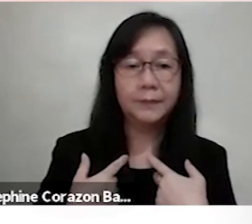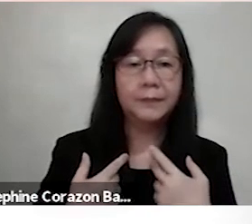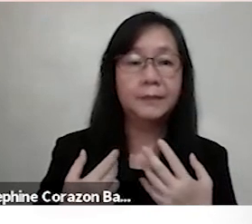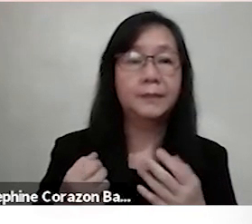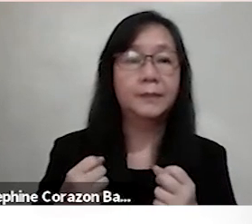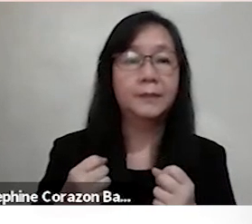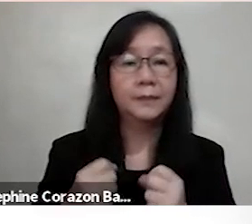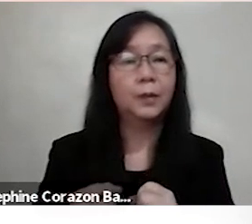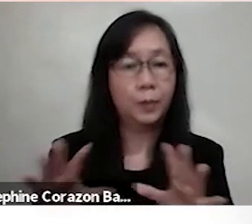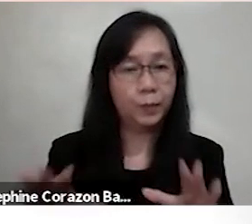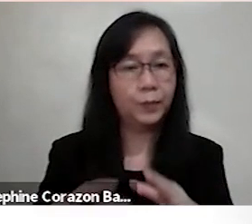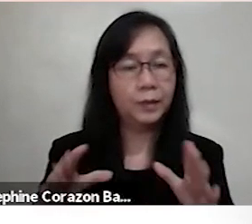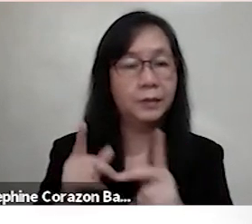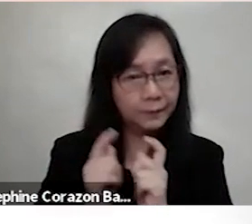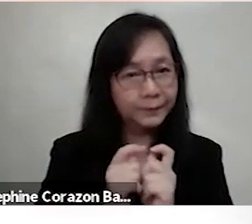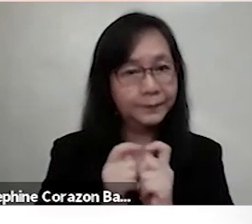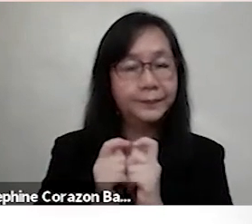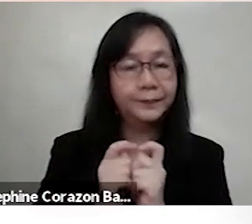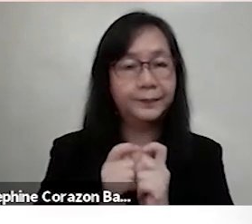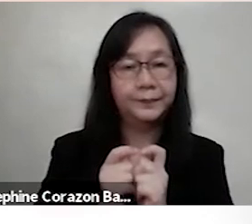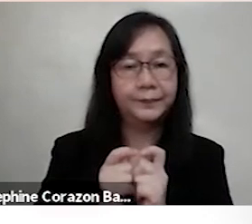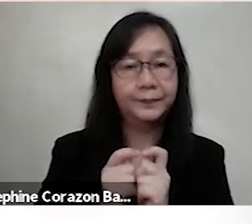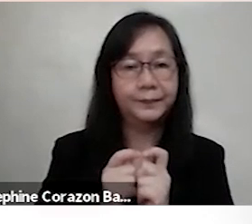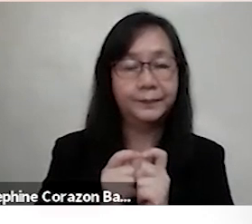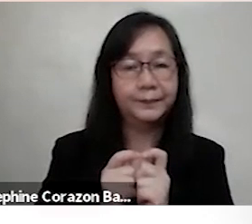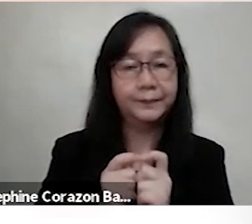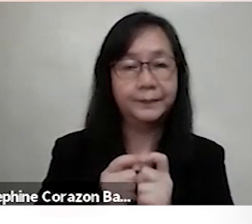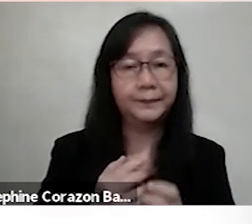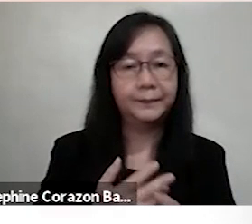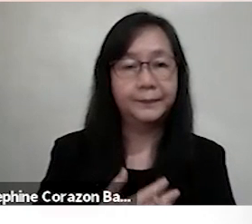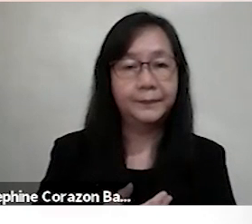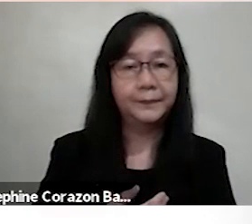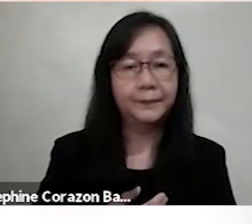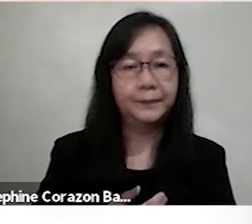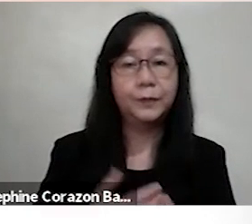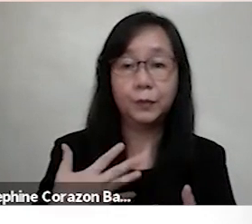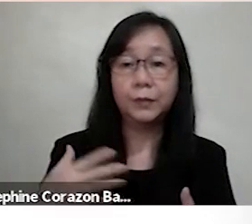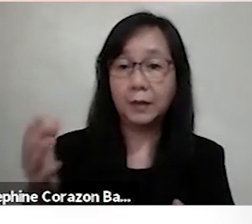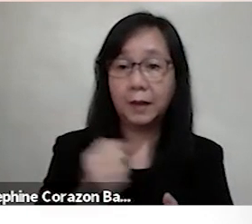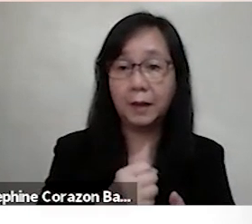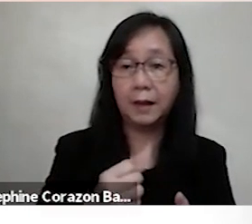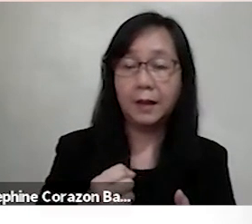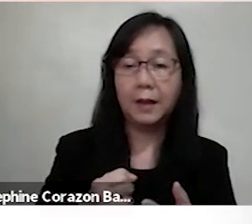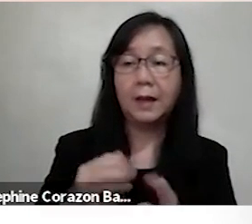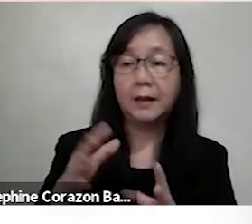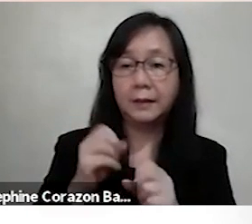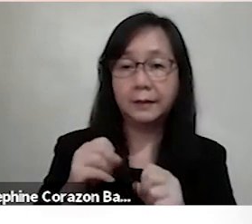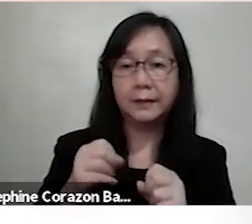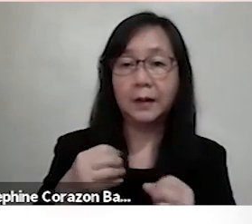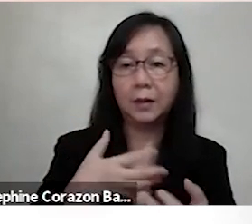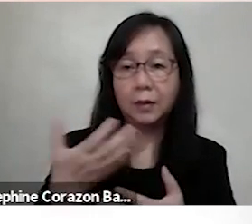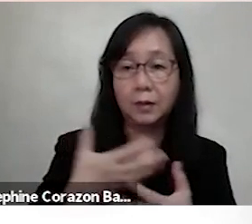with or collect information with CRC member, stakeholder, non-government. We